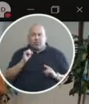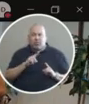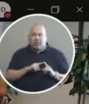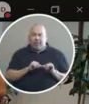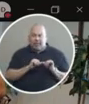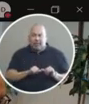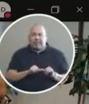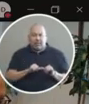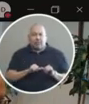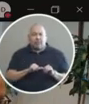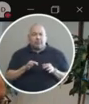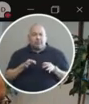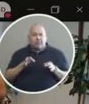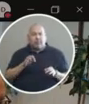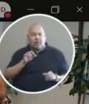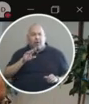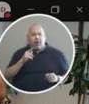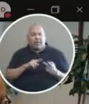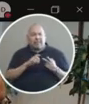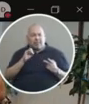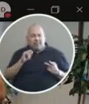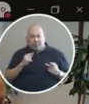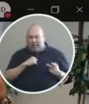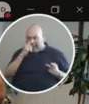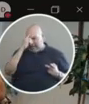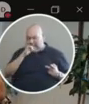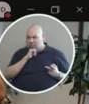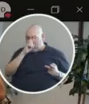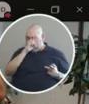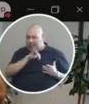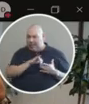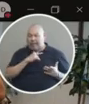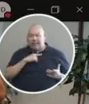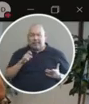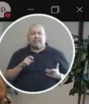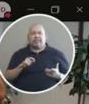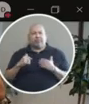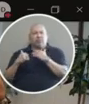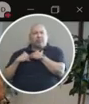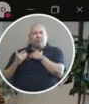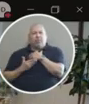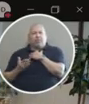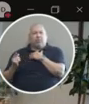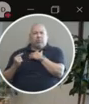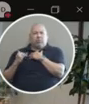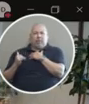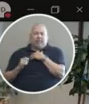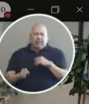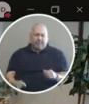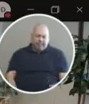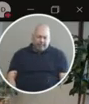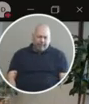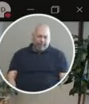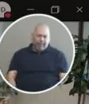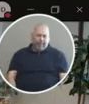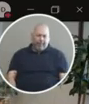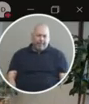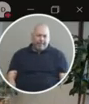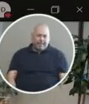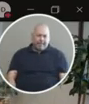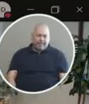continues into August or September. So I don't think that this is a responsible thing to do it right now.